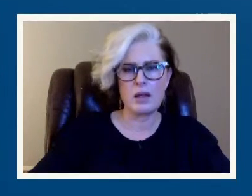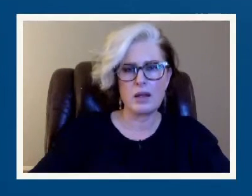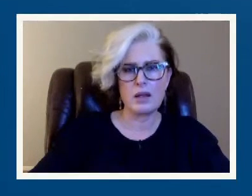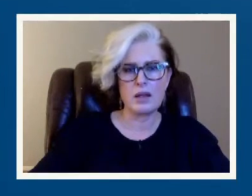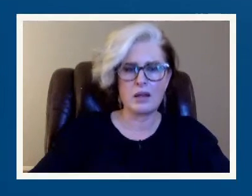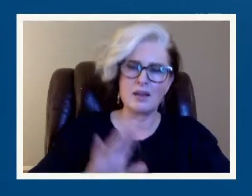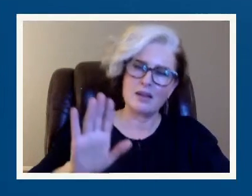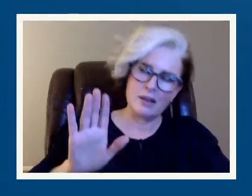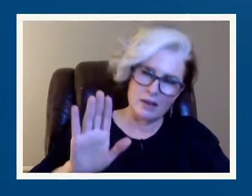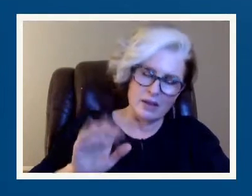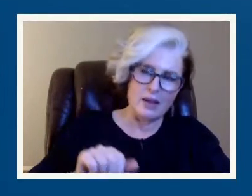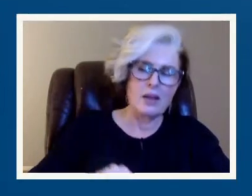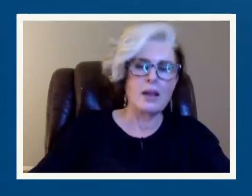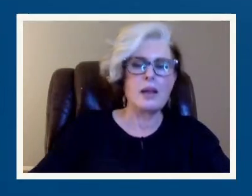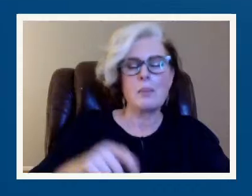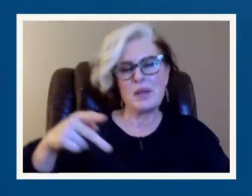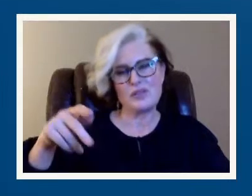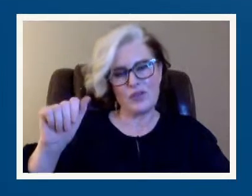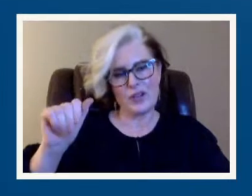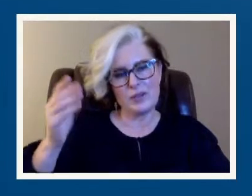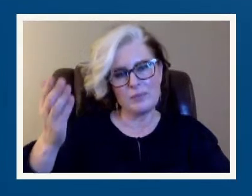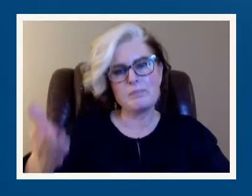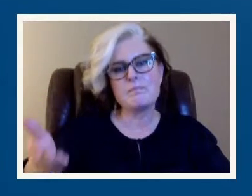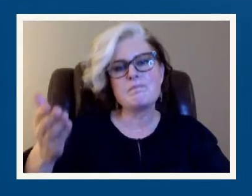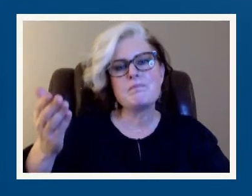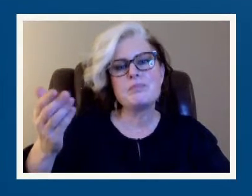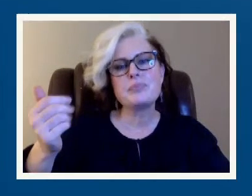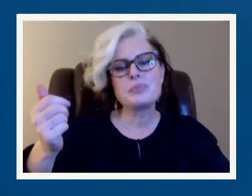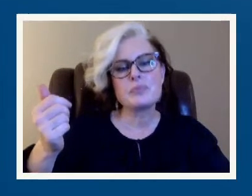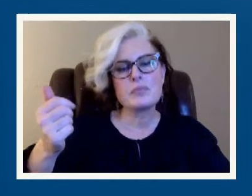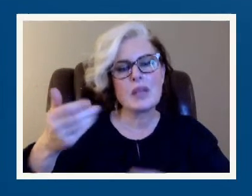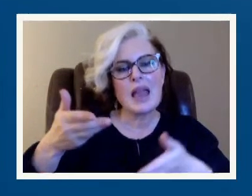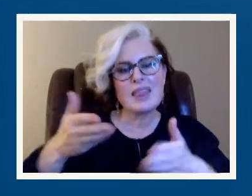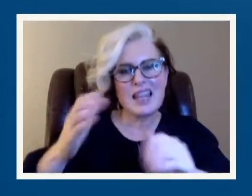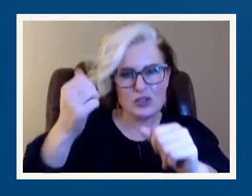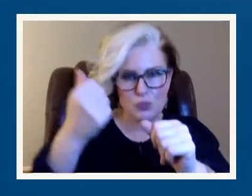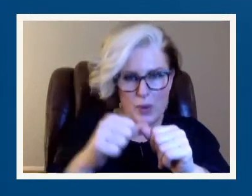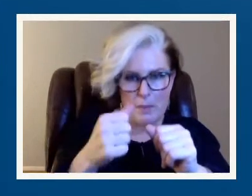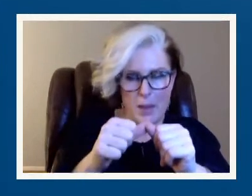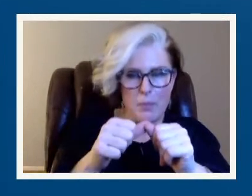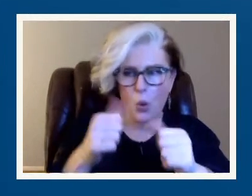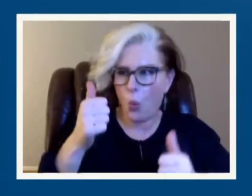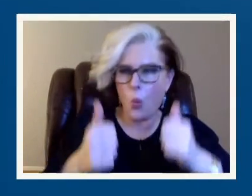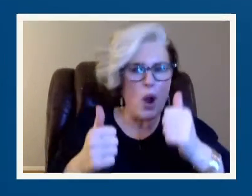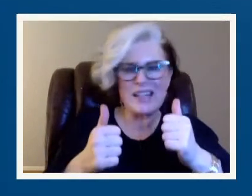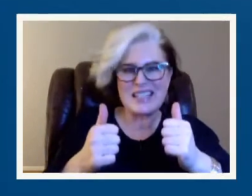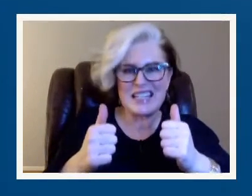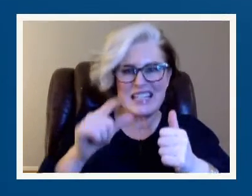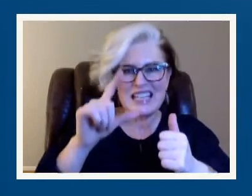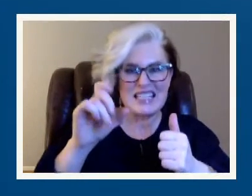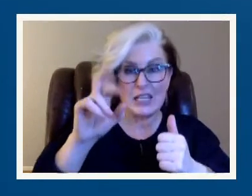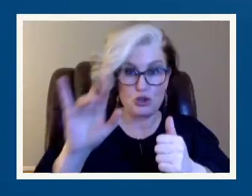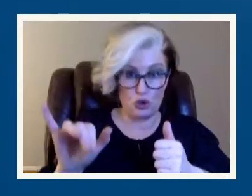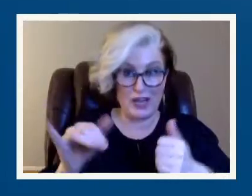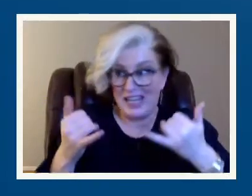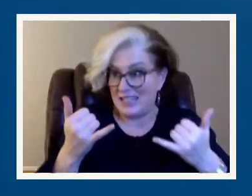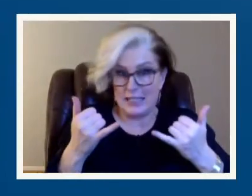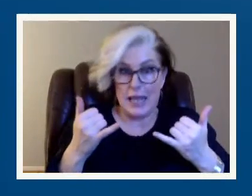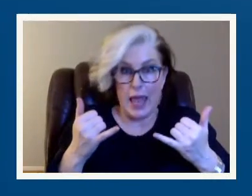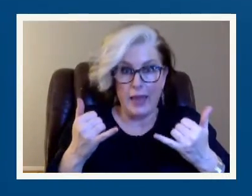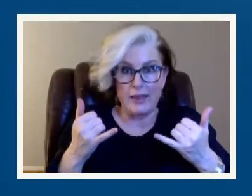Listen, Pennsylvania, let's remember what century it is.